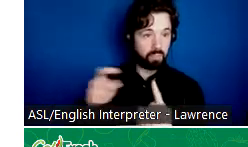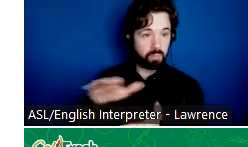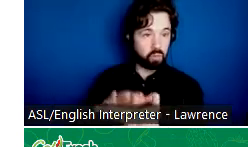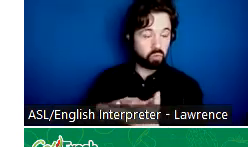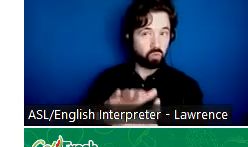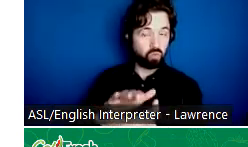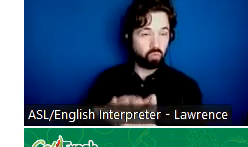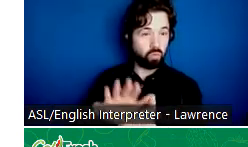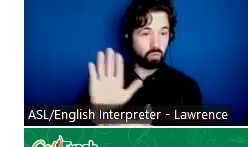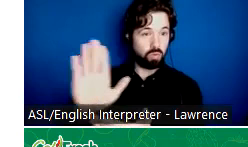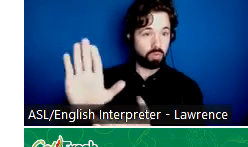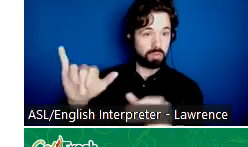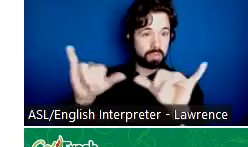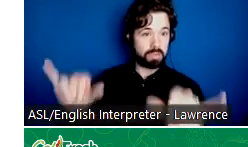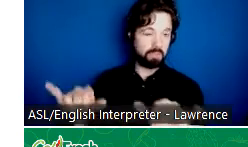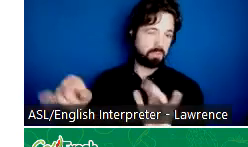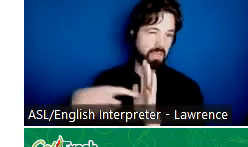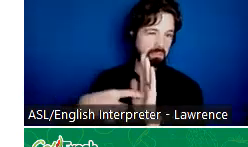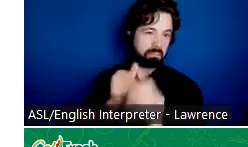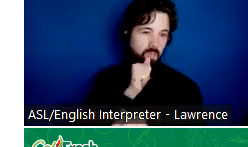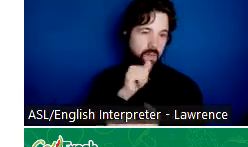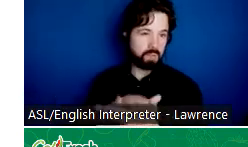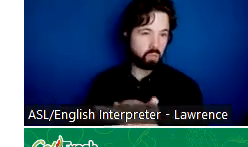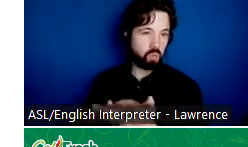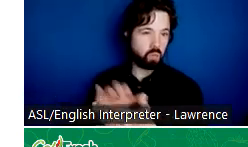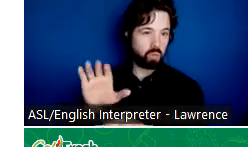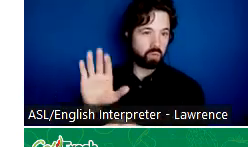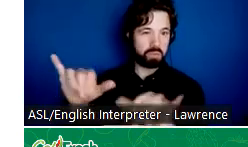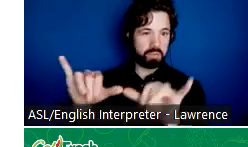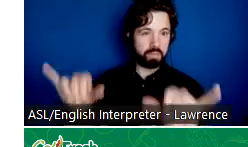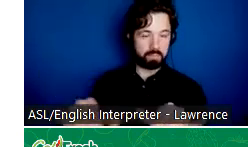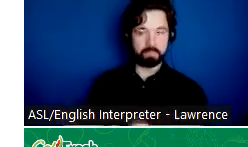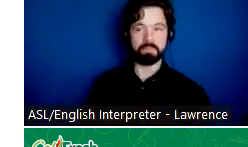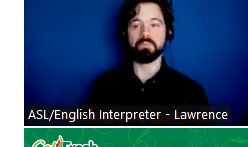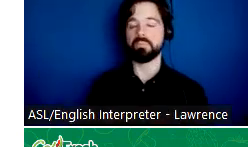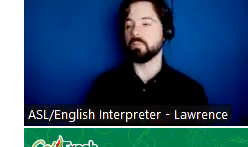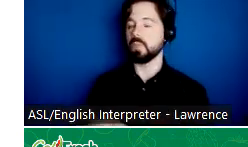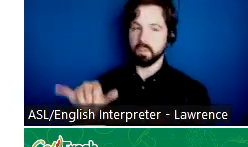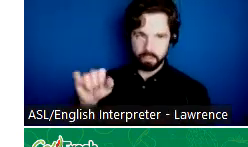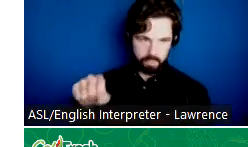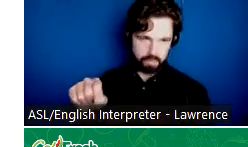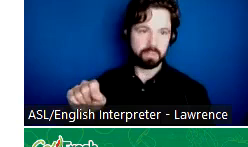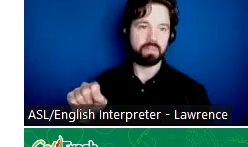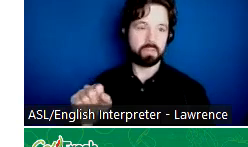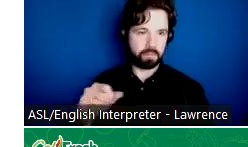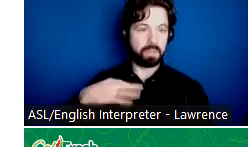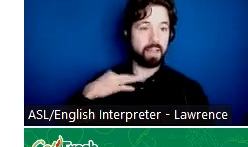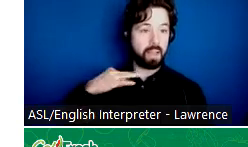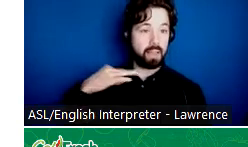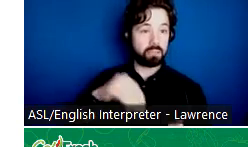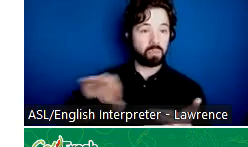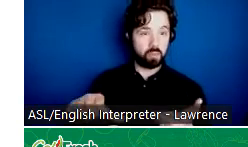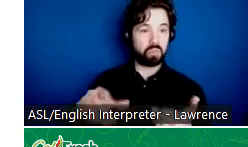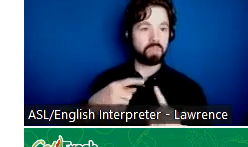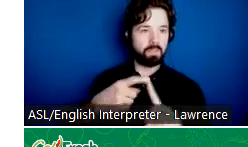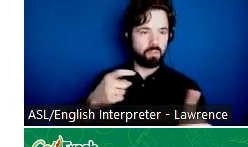private school? So yes, so we're getting information of eligible children through CalSolve.